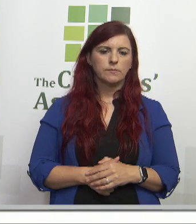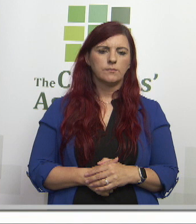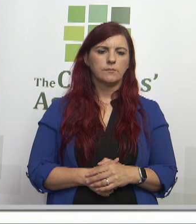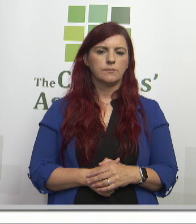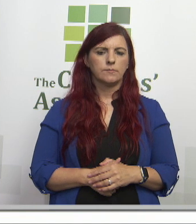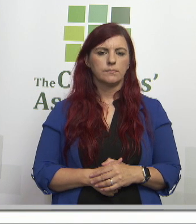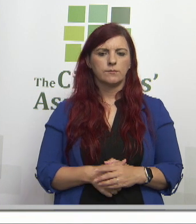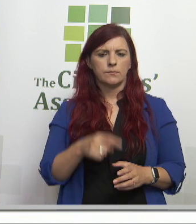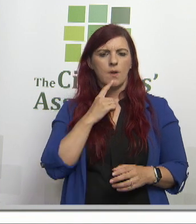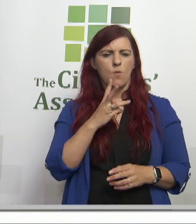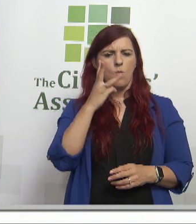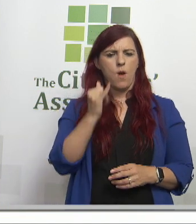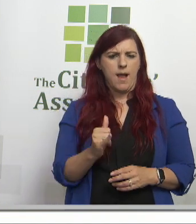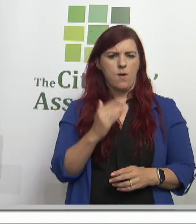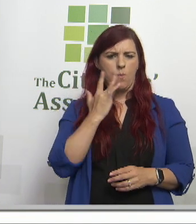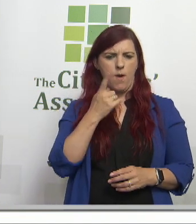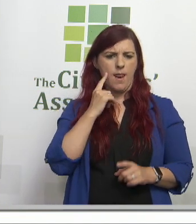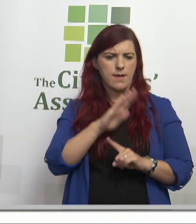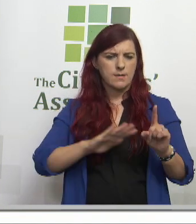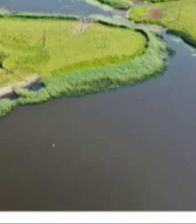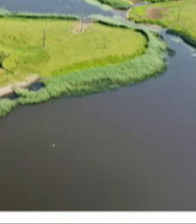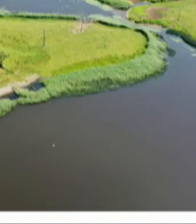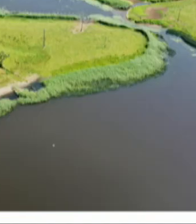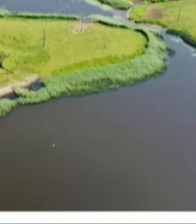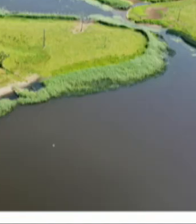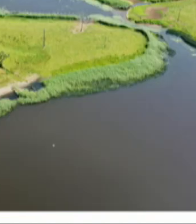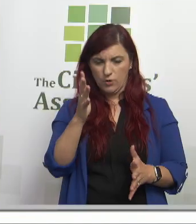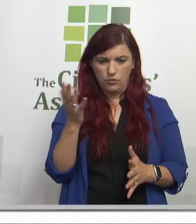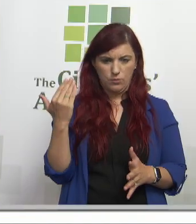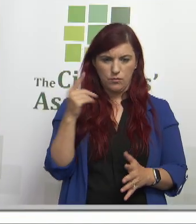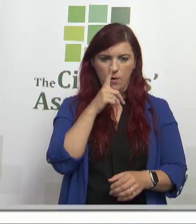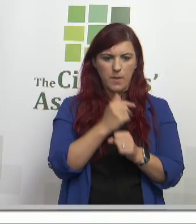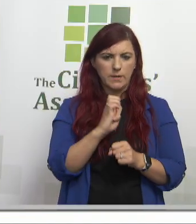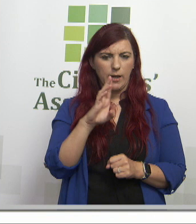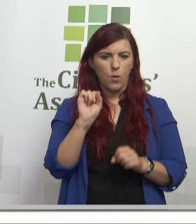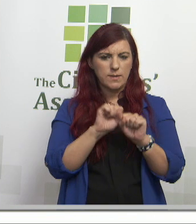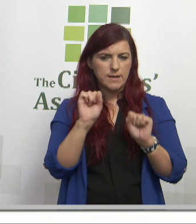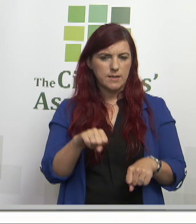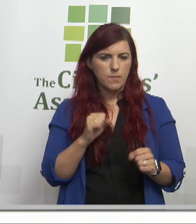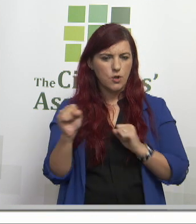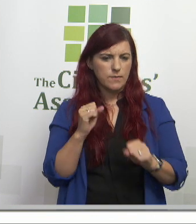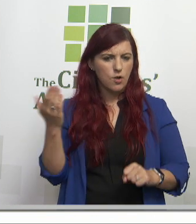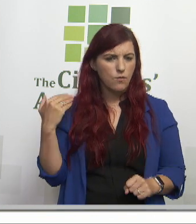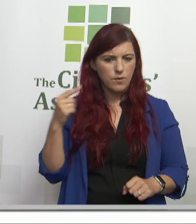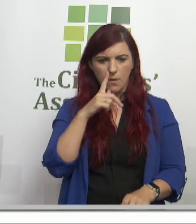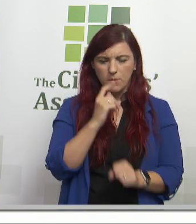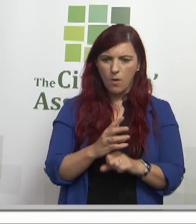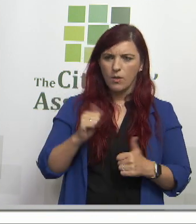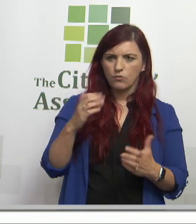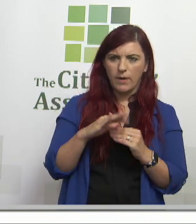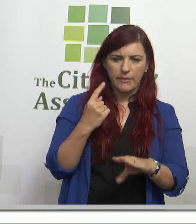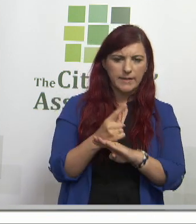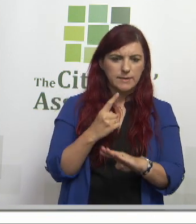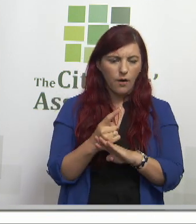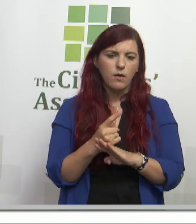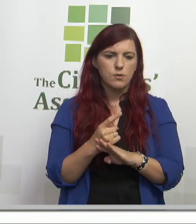And why do wetlands matter? Well, I think you've probably heard about ecosystem services and all of the great things that wetlands do for us. So again,